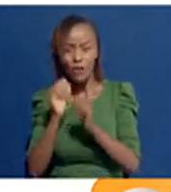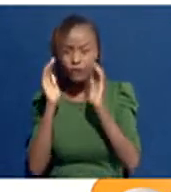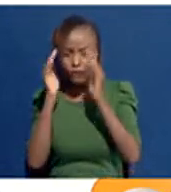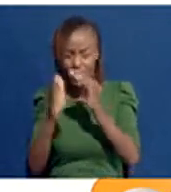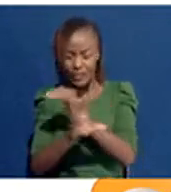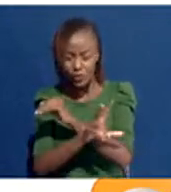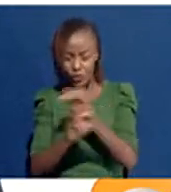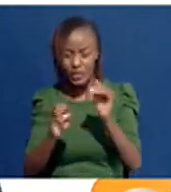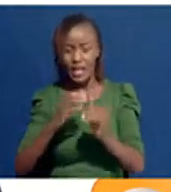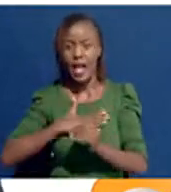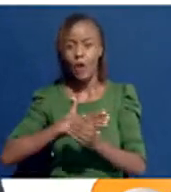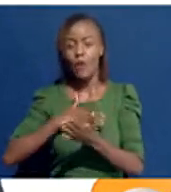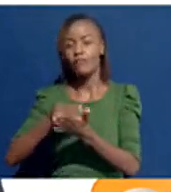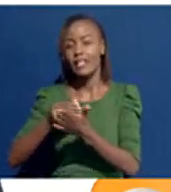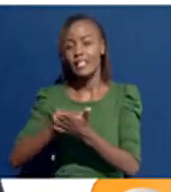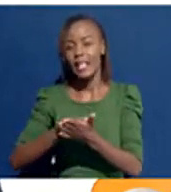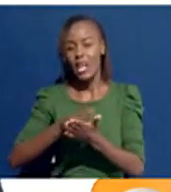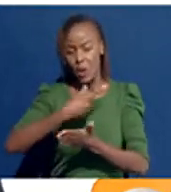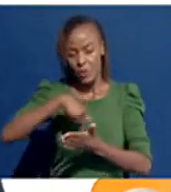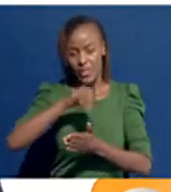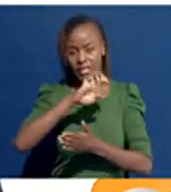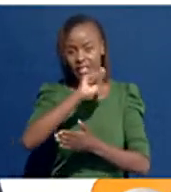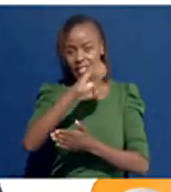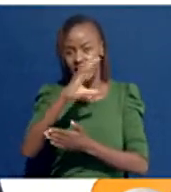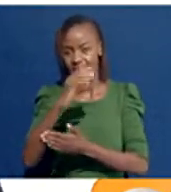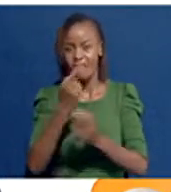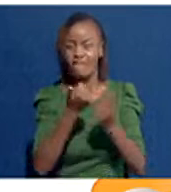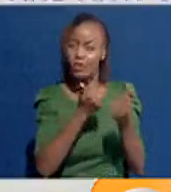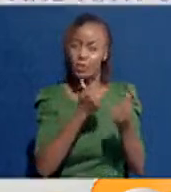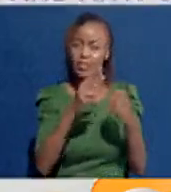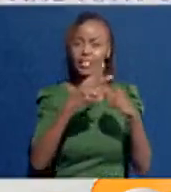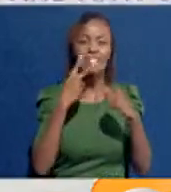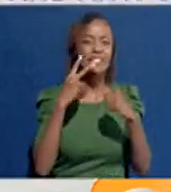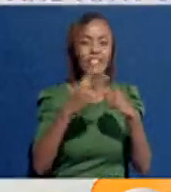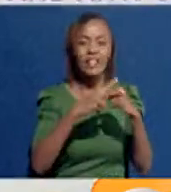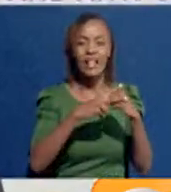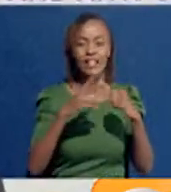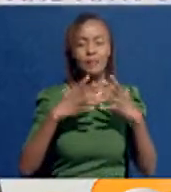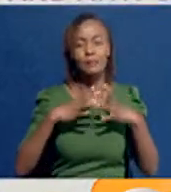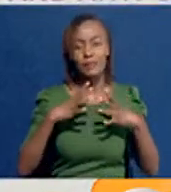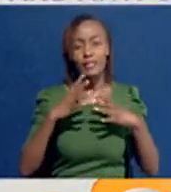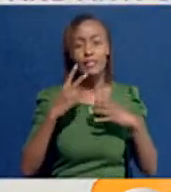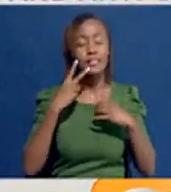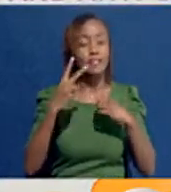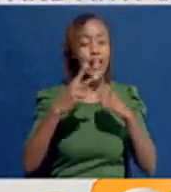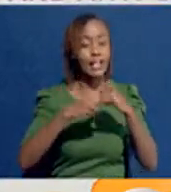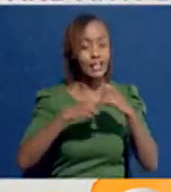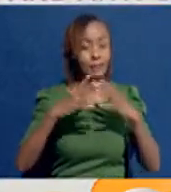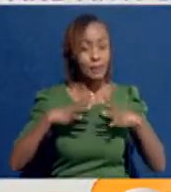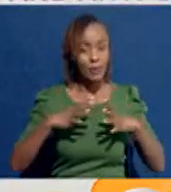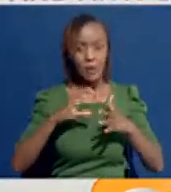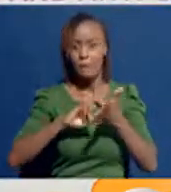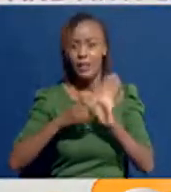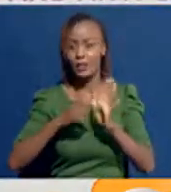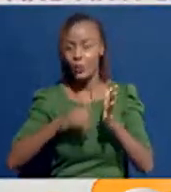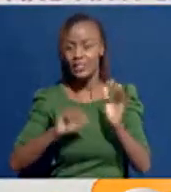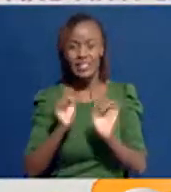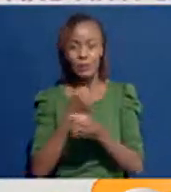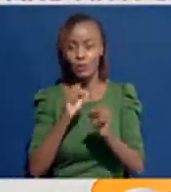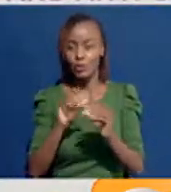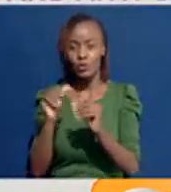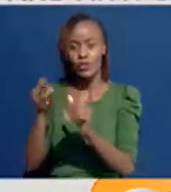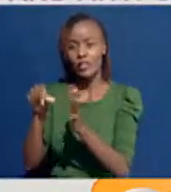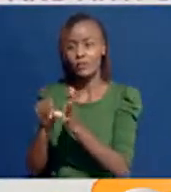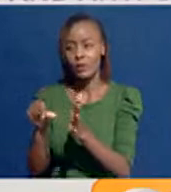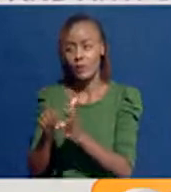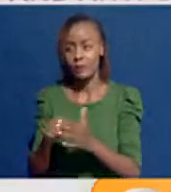700 of us cannot stop them because we cannot be everywhere. Yesterday, I witnessed the swearing of the DPP. I was